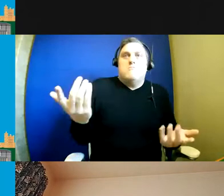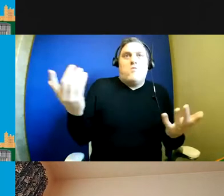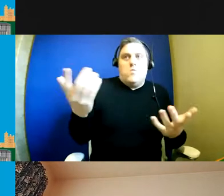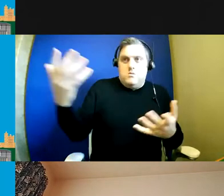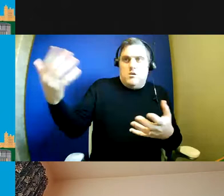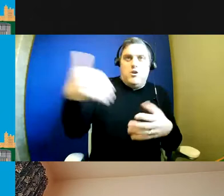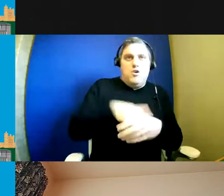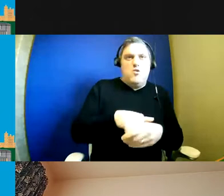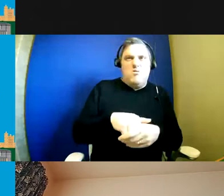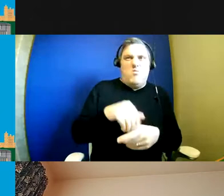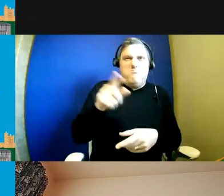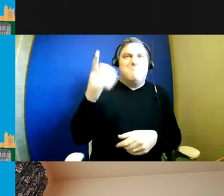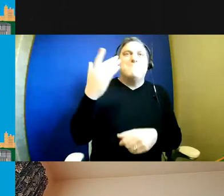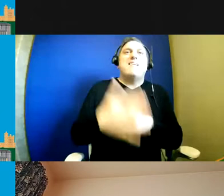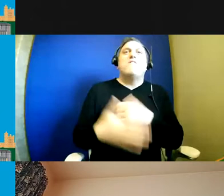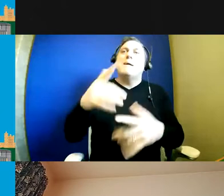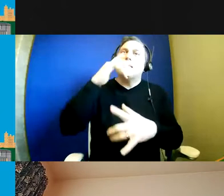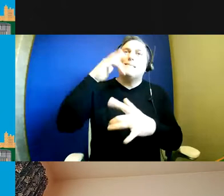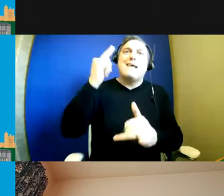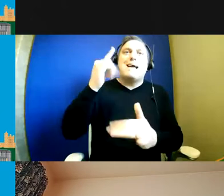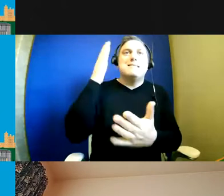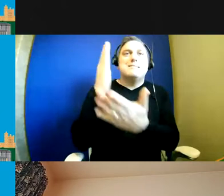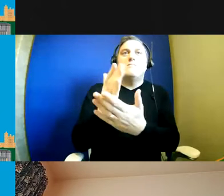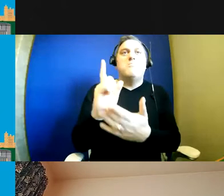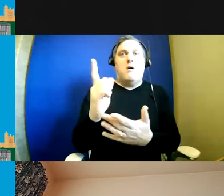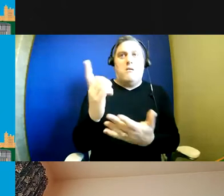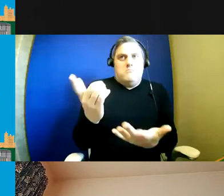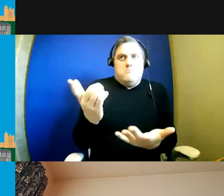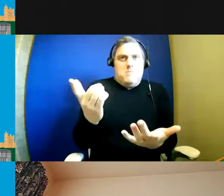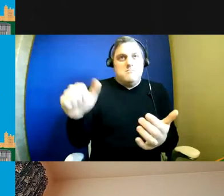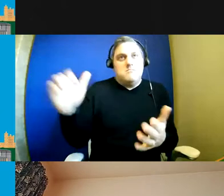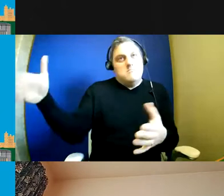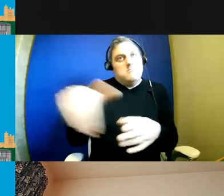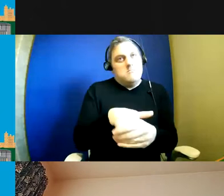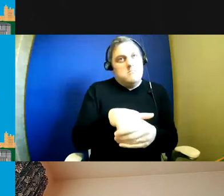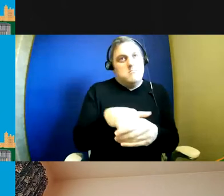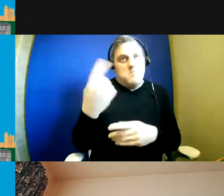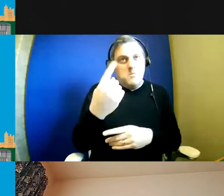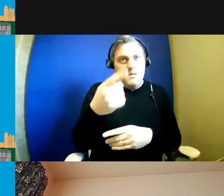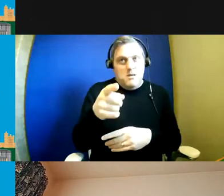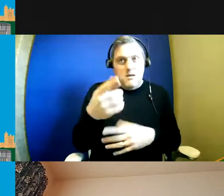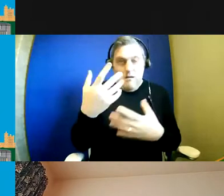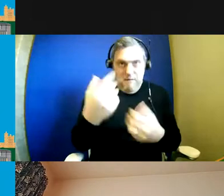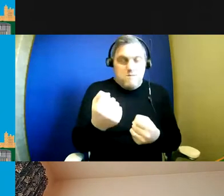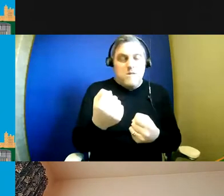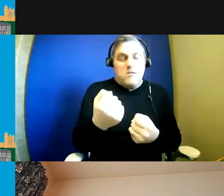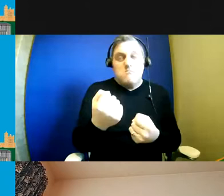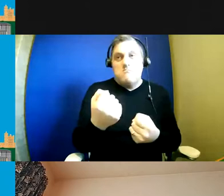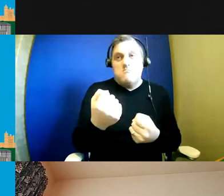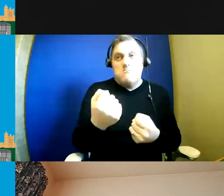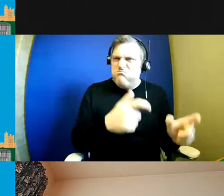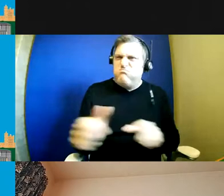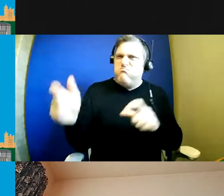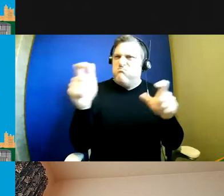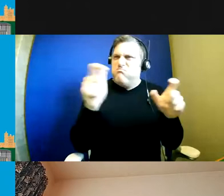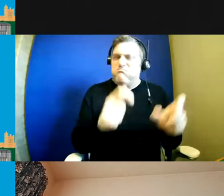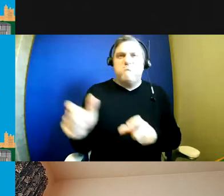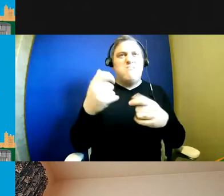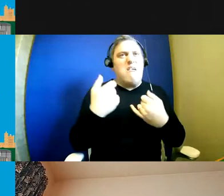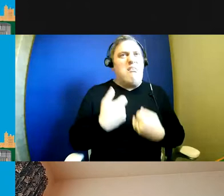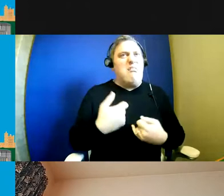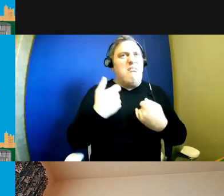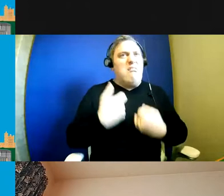want just because they haven't got a positive COVID test. So if somebody like that has got significant ongoing symptoms and